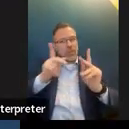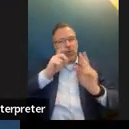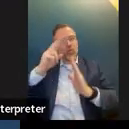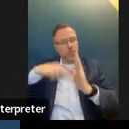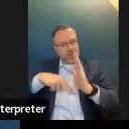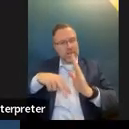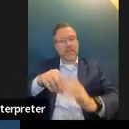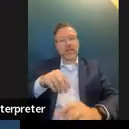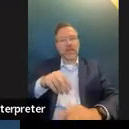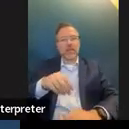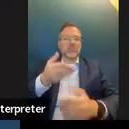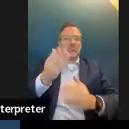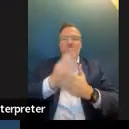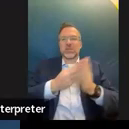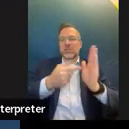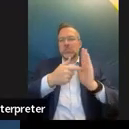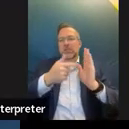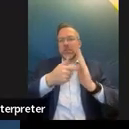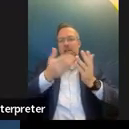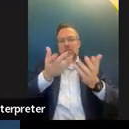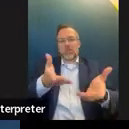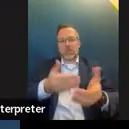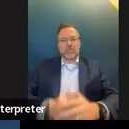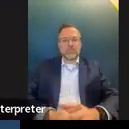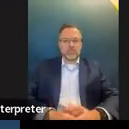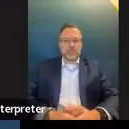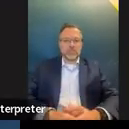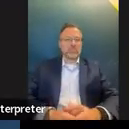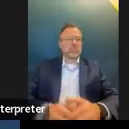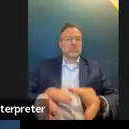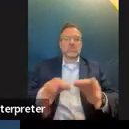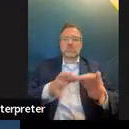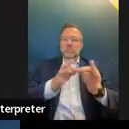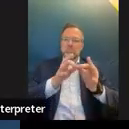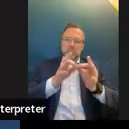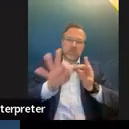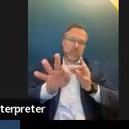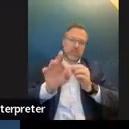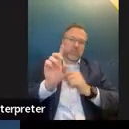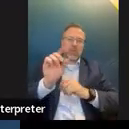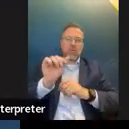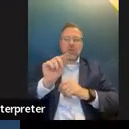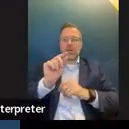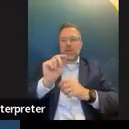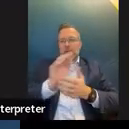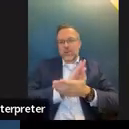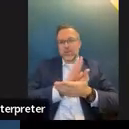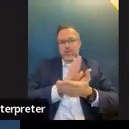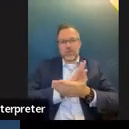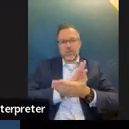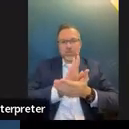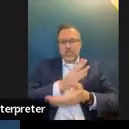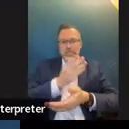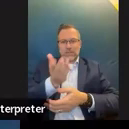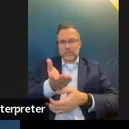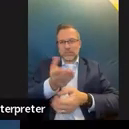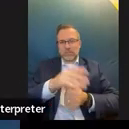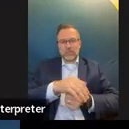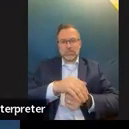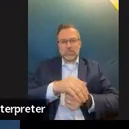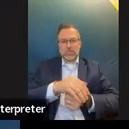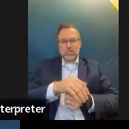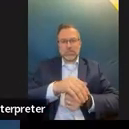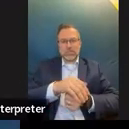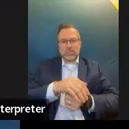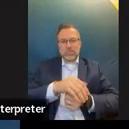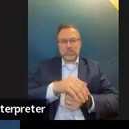These are just some examples of really simple data sheets. They don't have to be complicated, but they